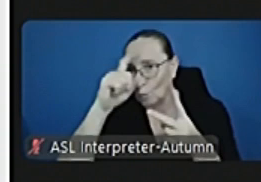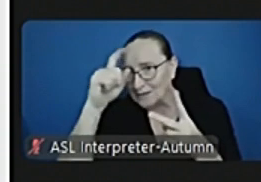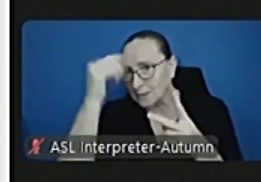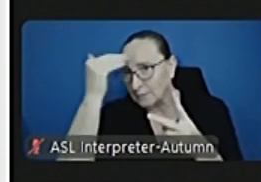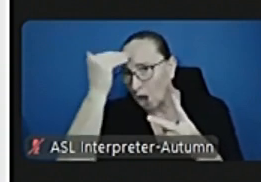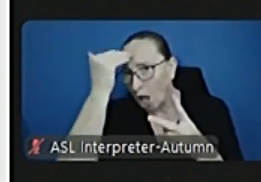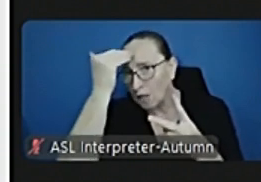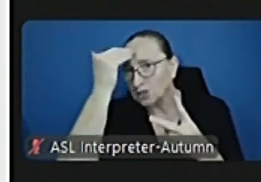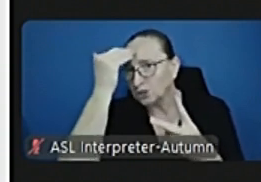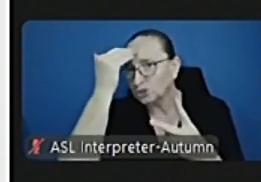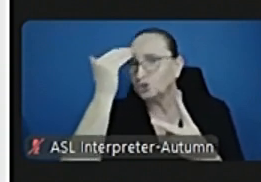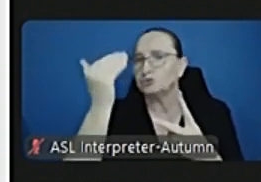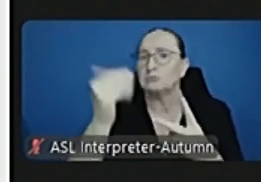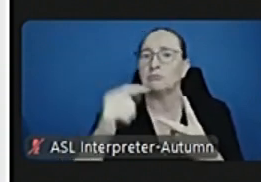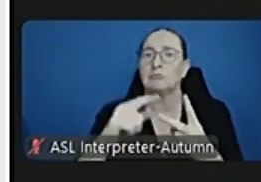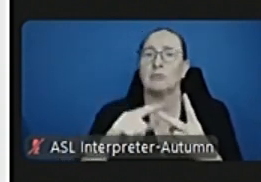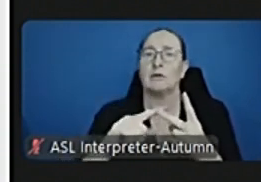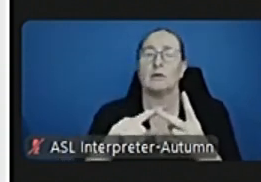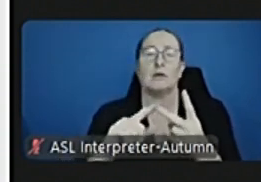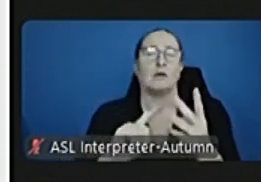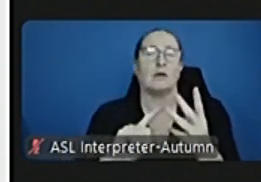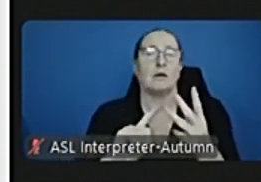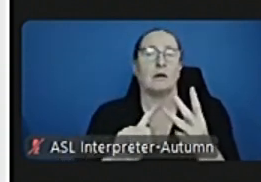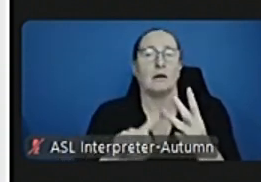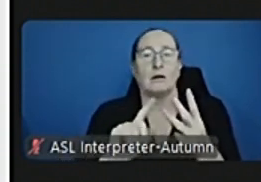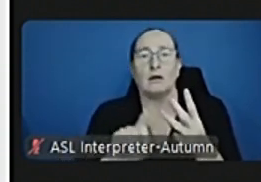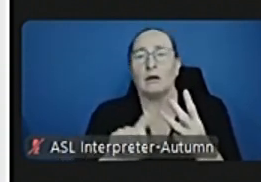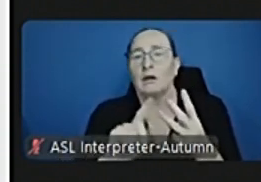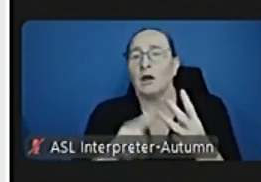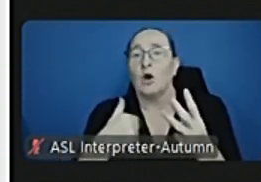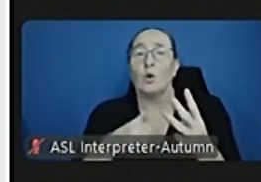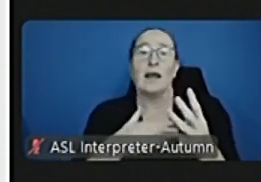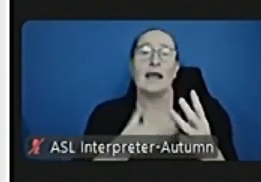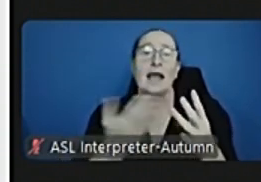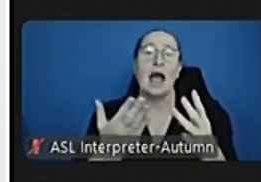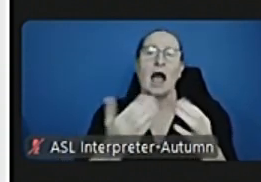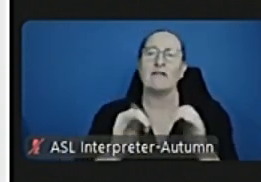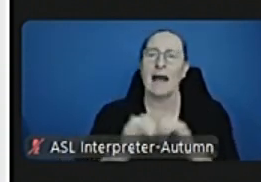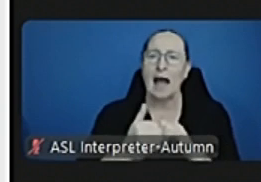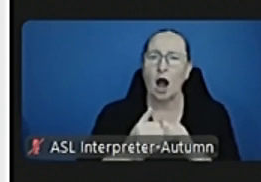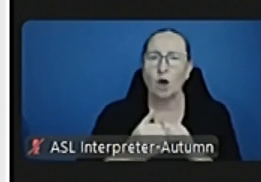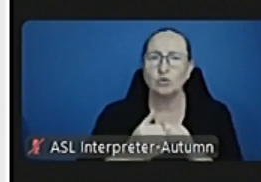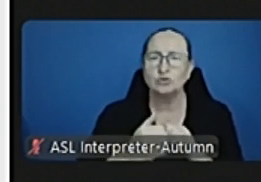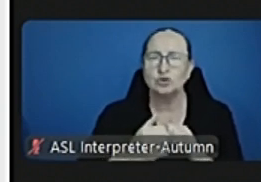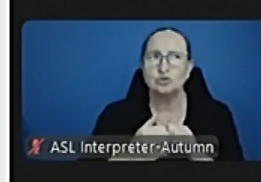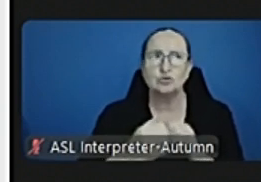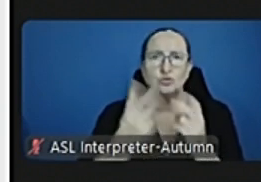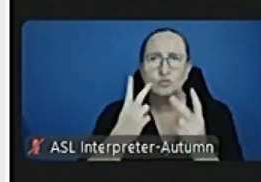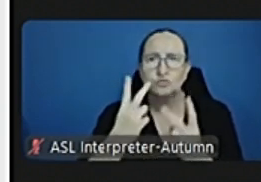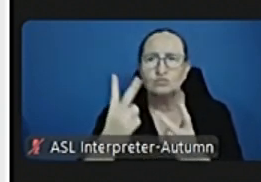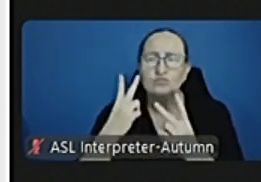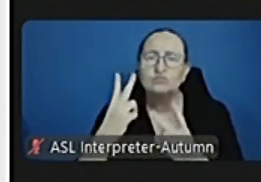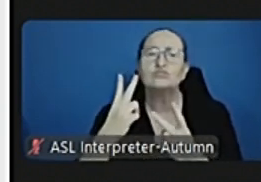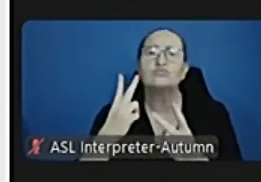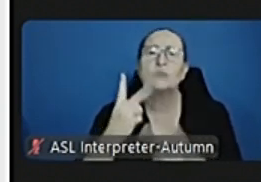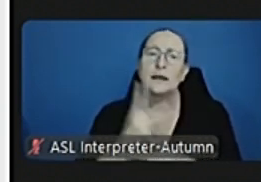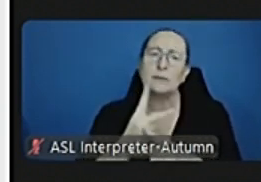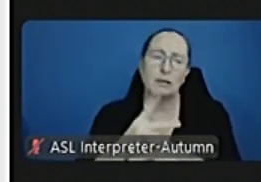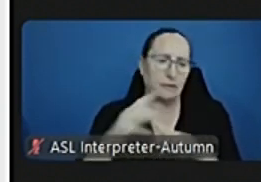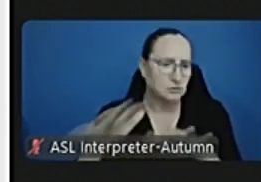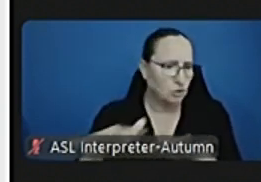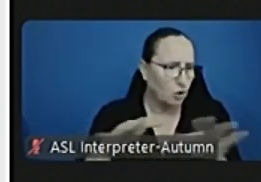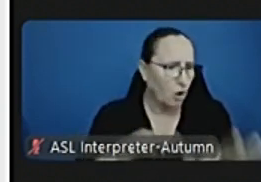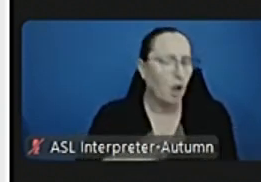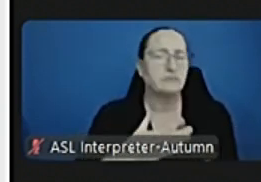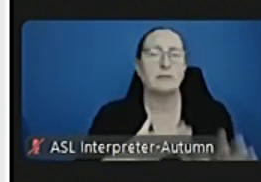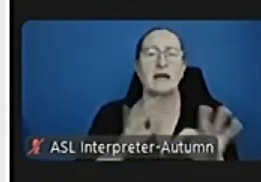we gather. We have a way of reflecting and keeping things calm. As my family